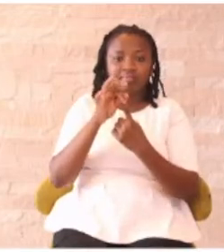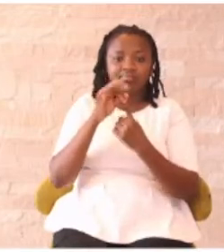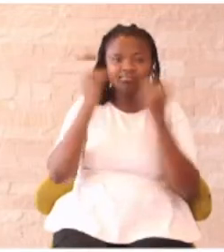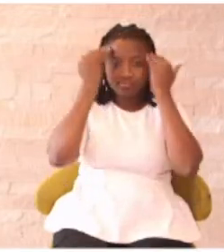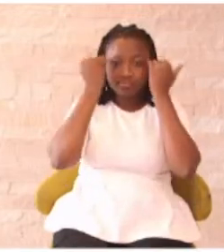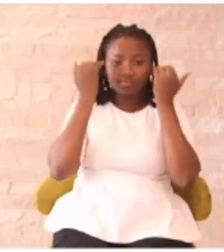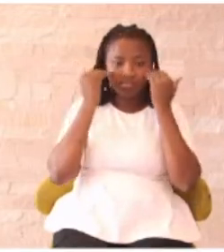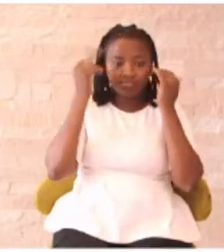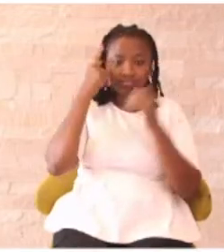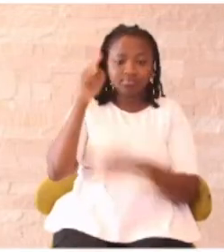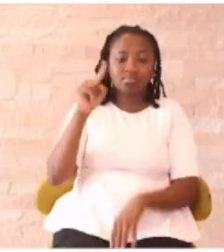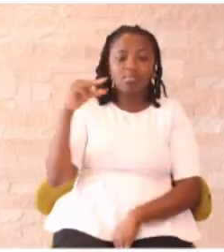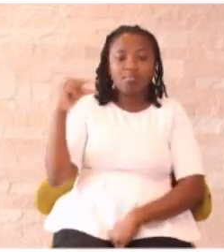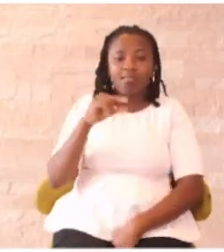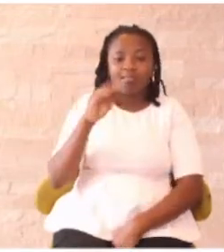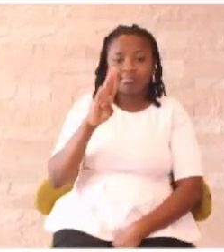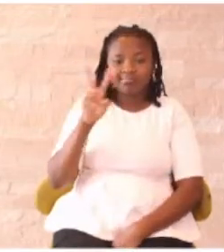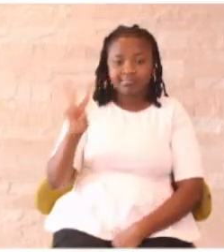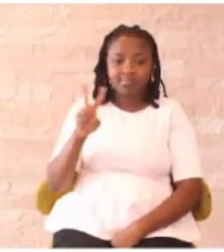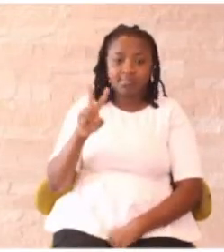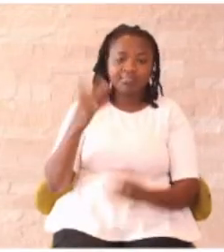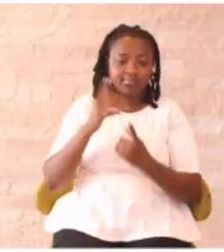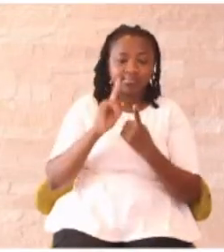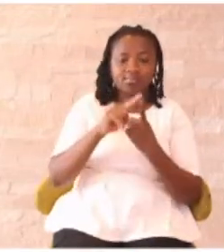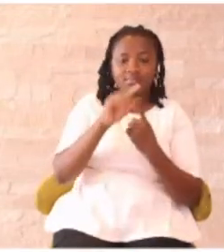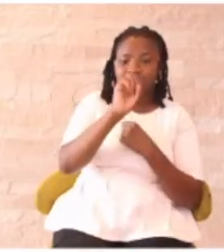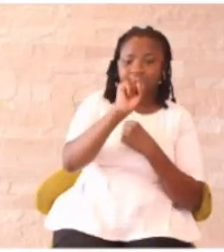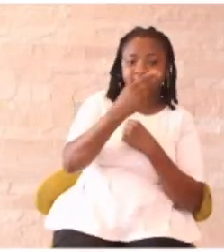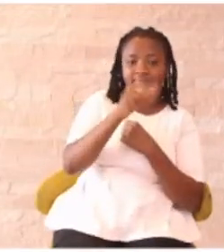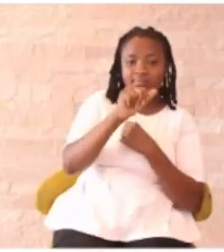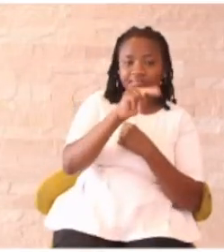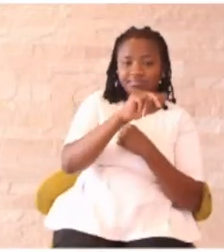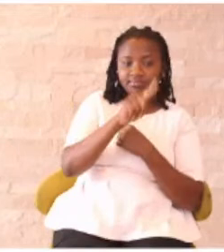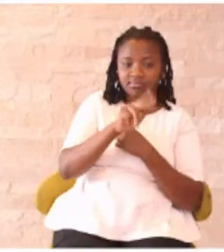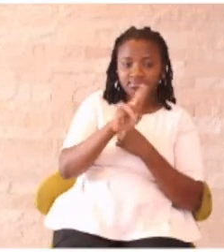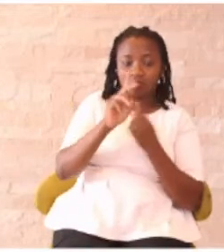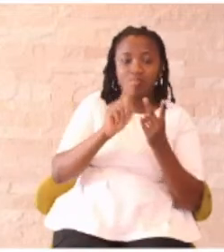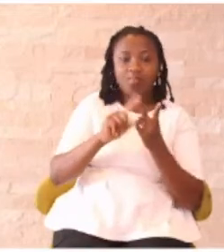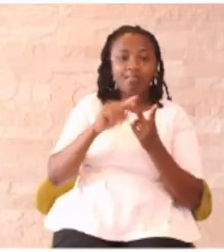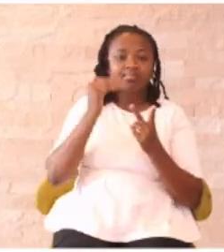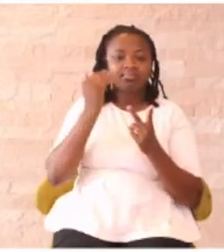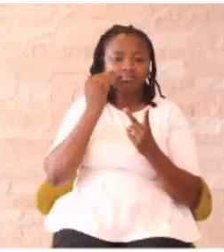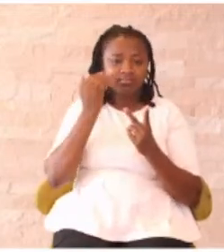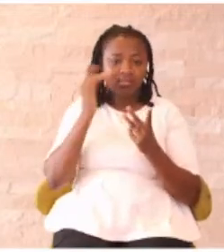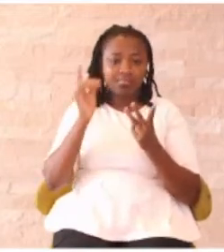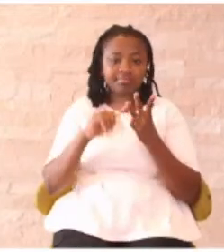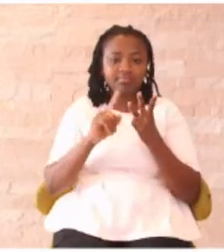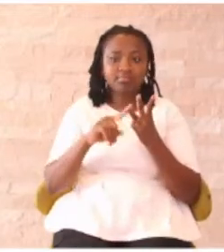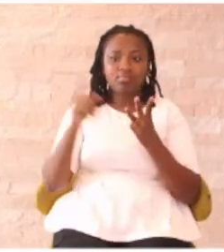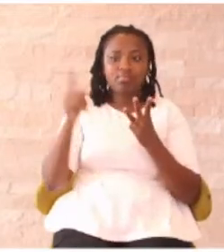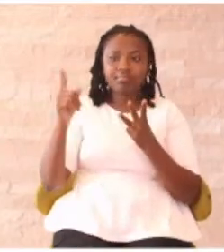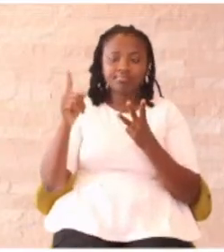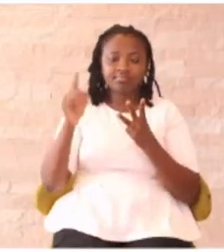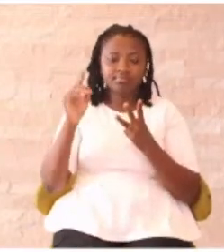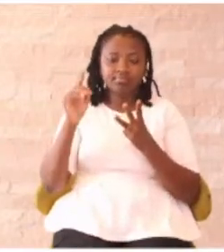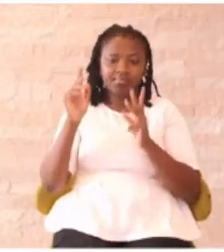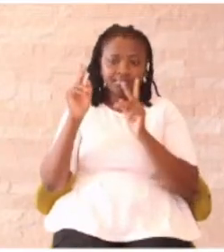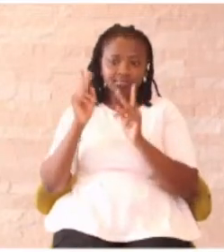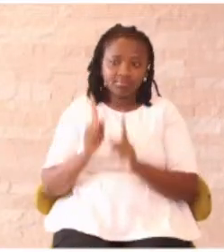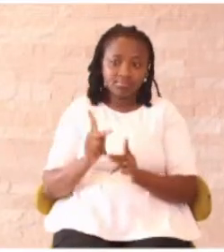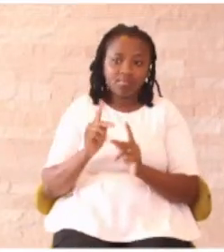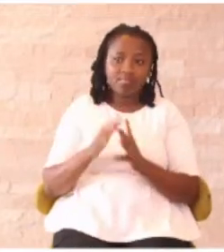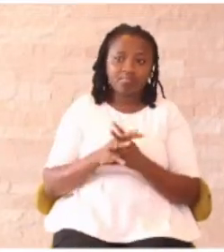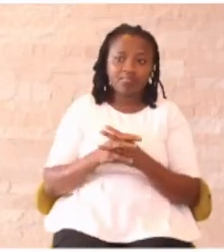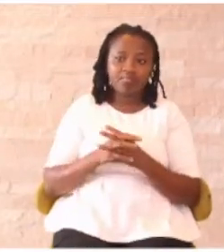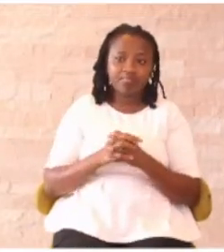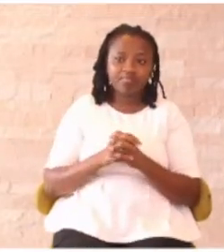County. And we can attribute our work in this area in the realization of these